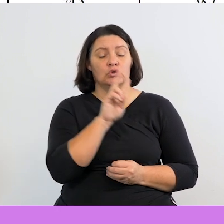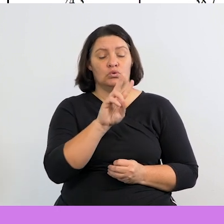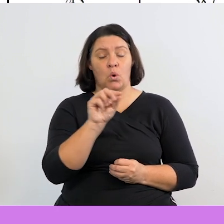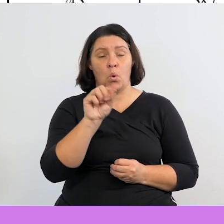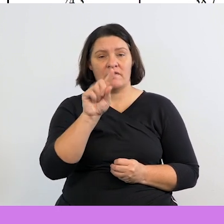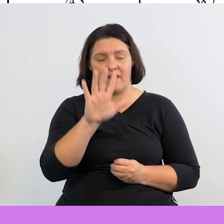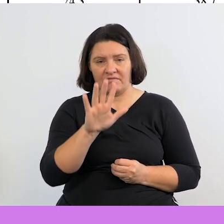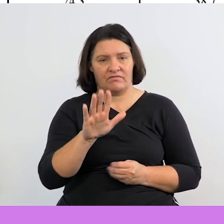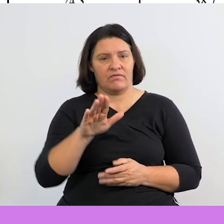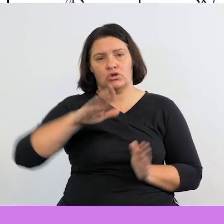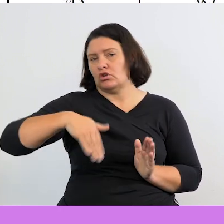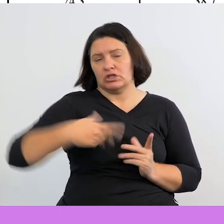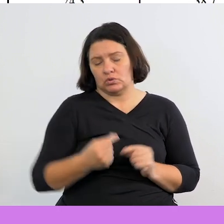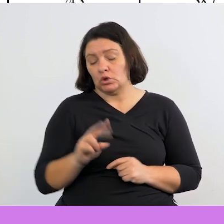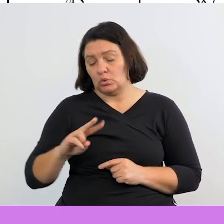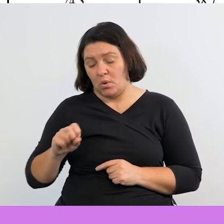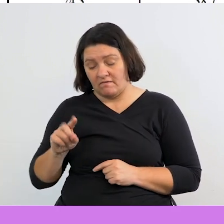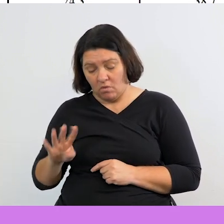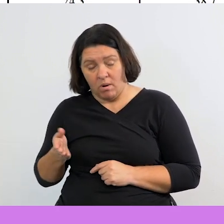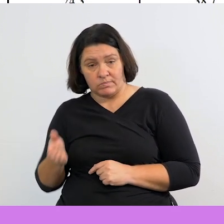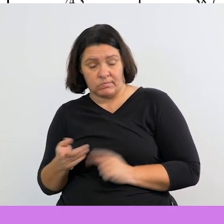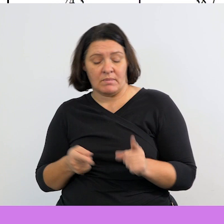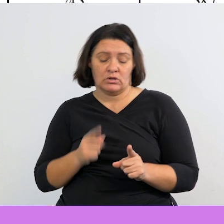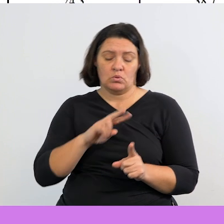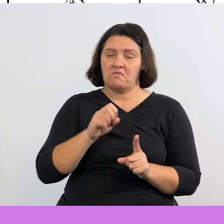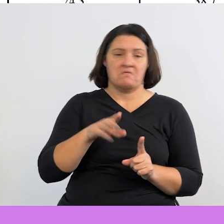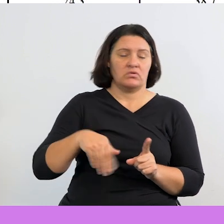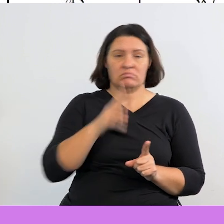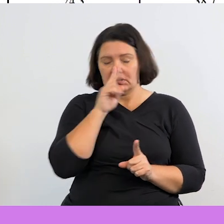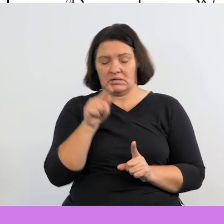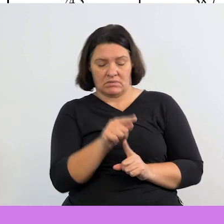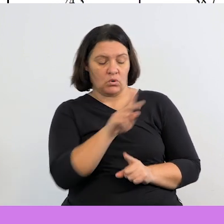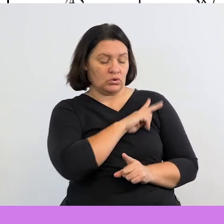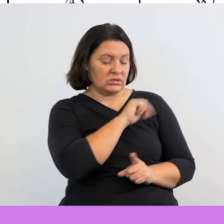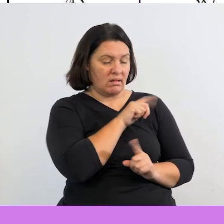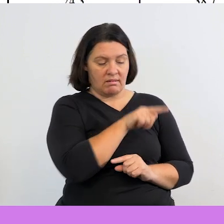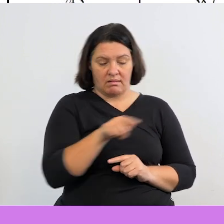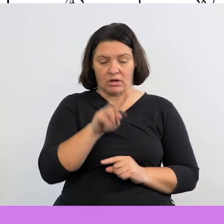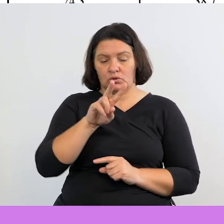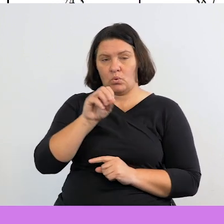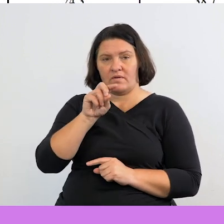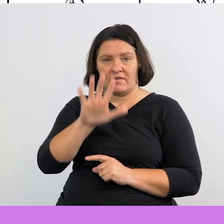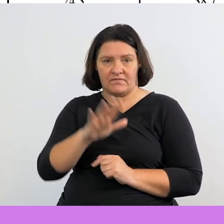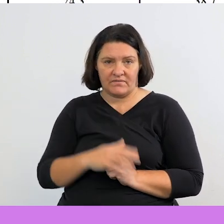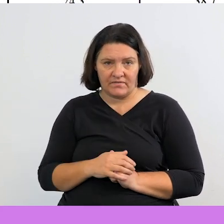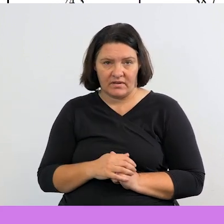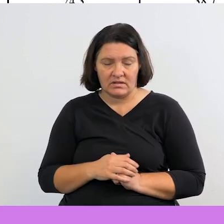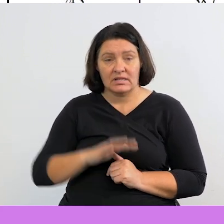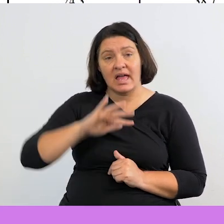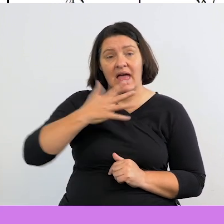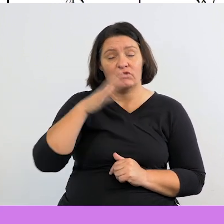have to complete for the year 2015. Now let's go to KZN. Here we have KZN. For the year